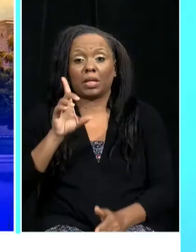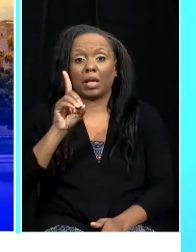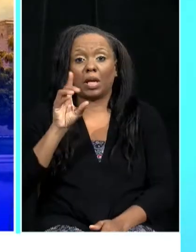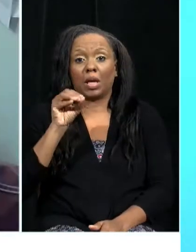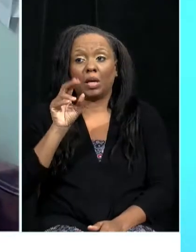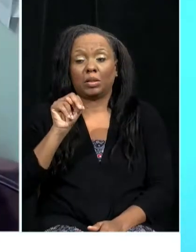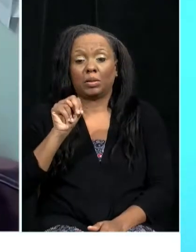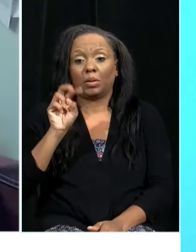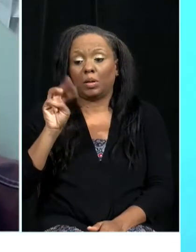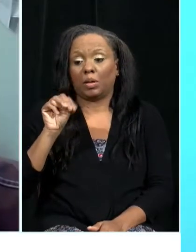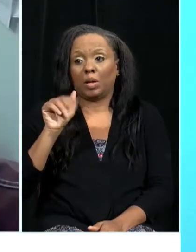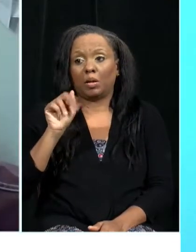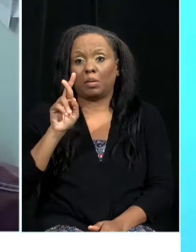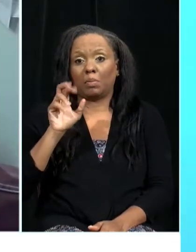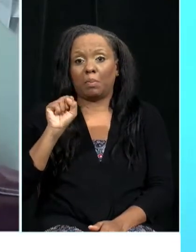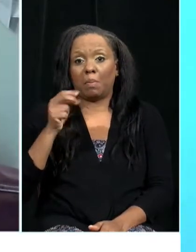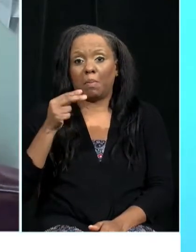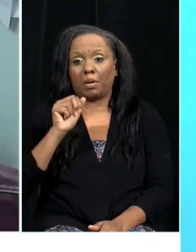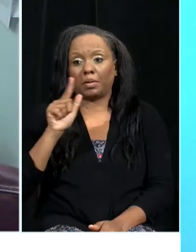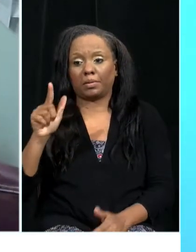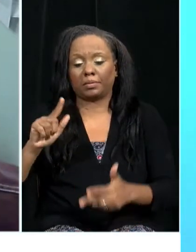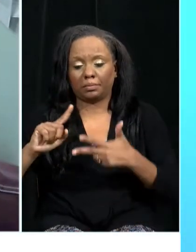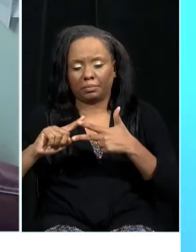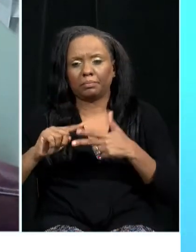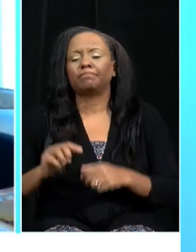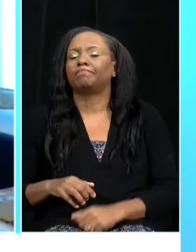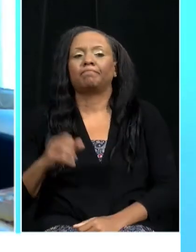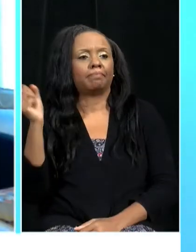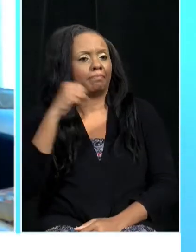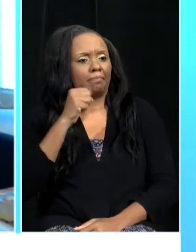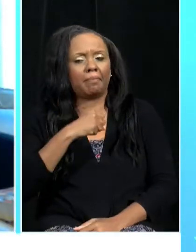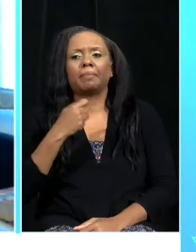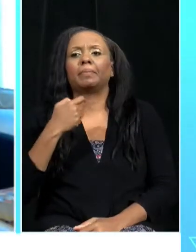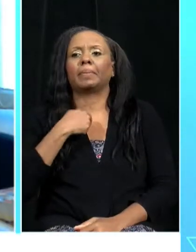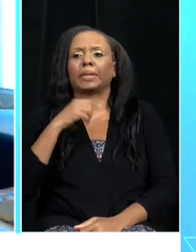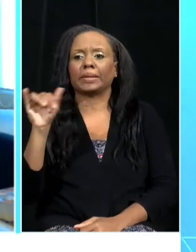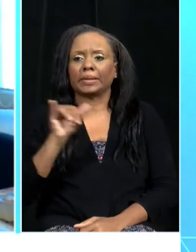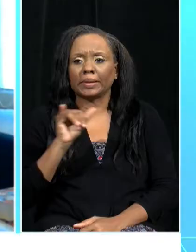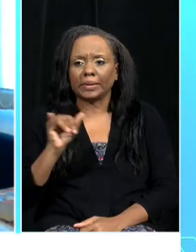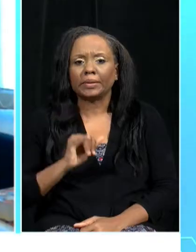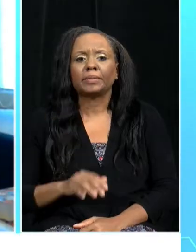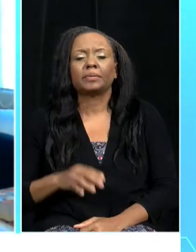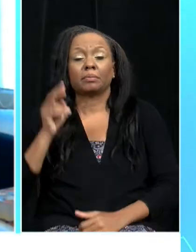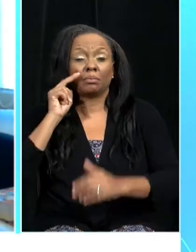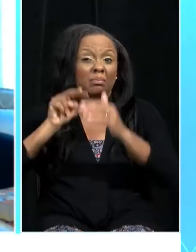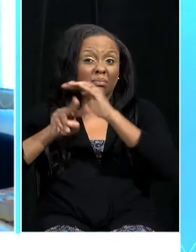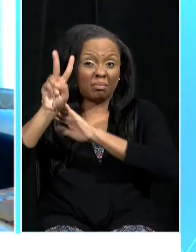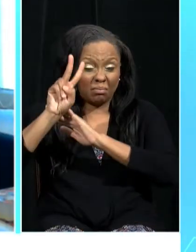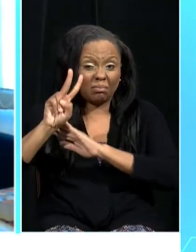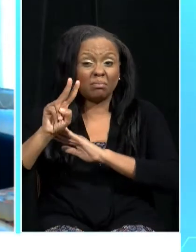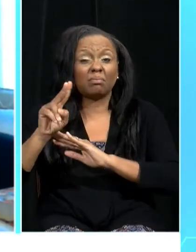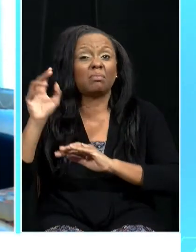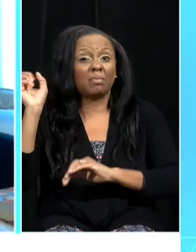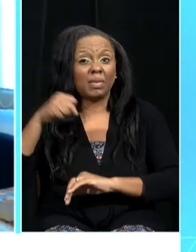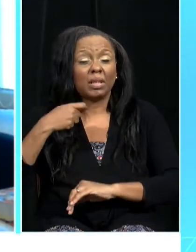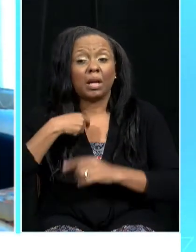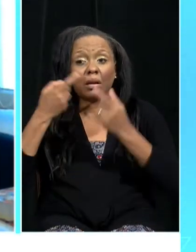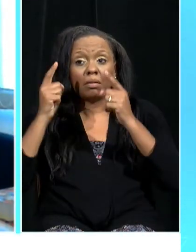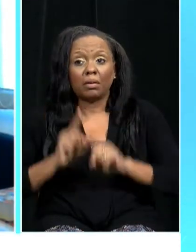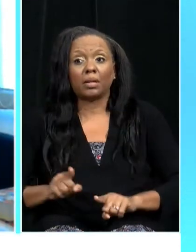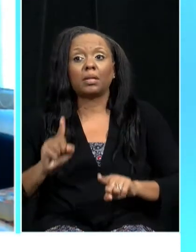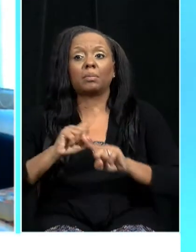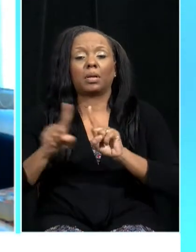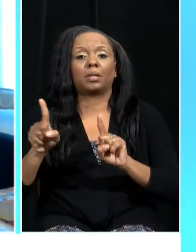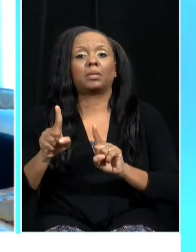would suggest that while the projections are what they are, with the Omicron variant more or less